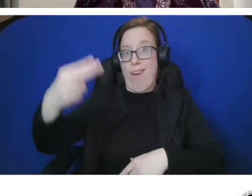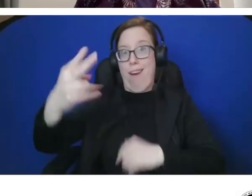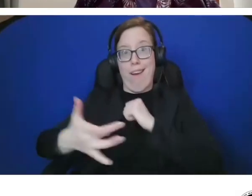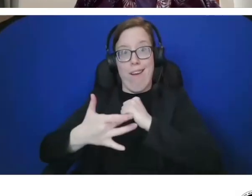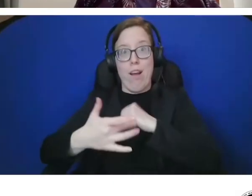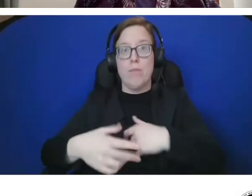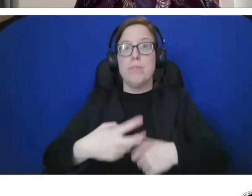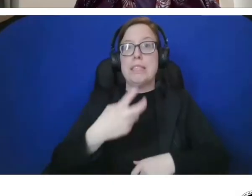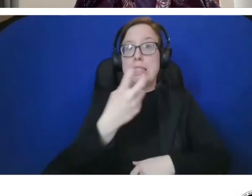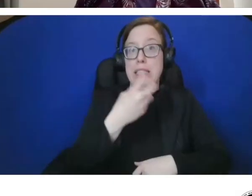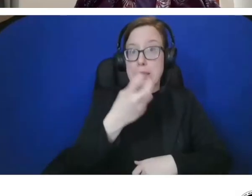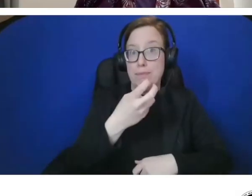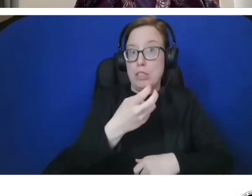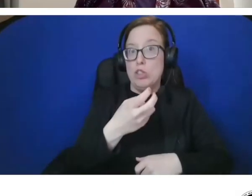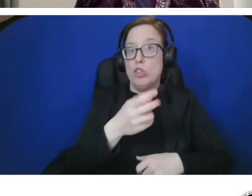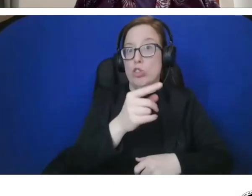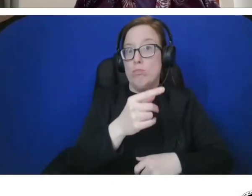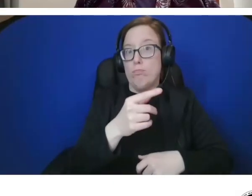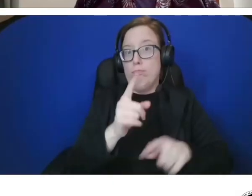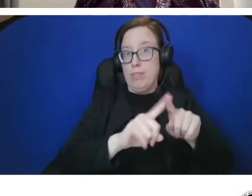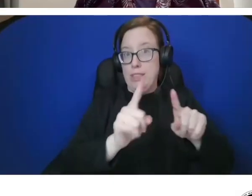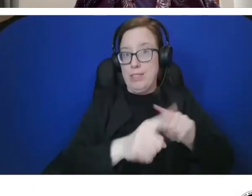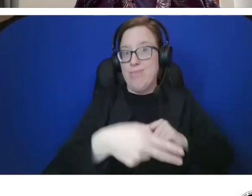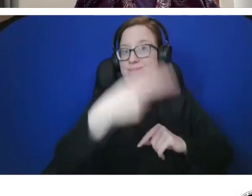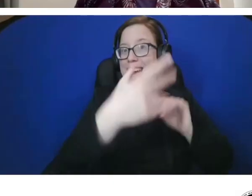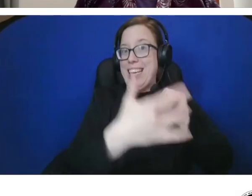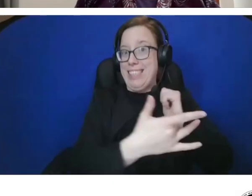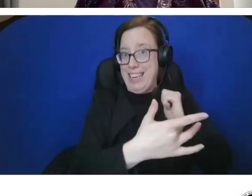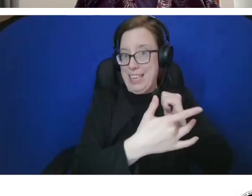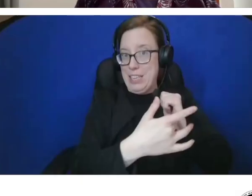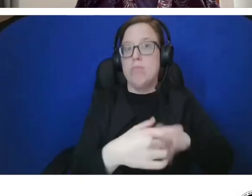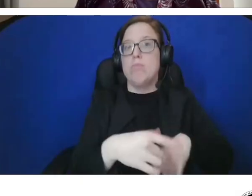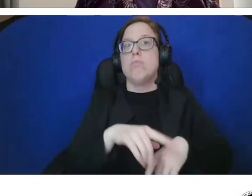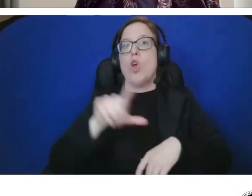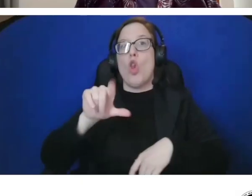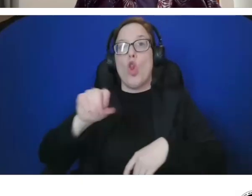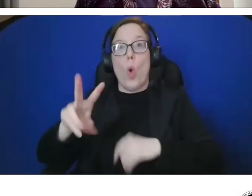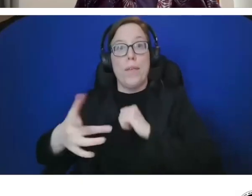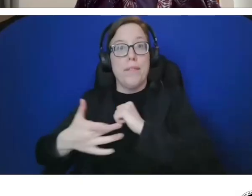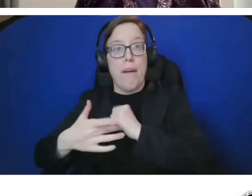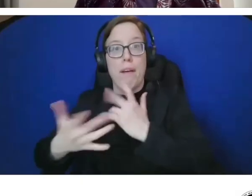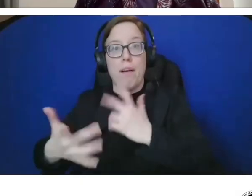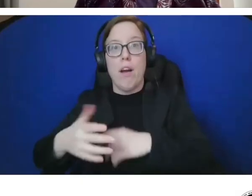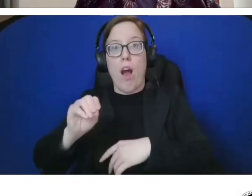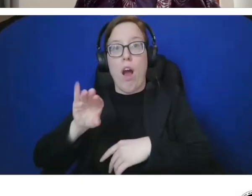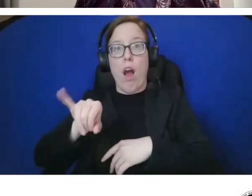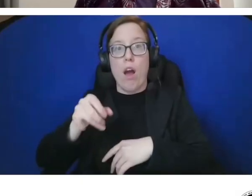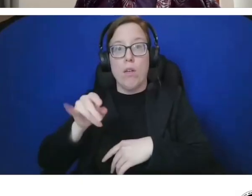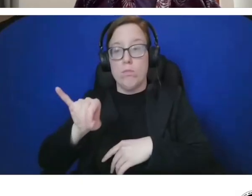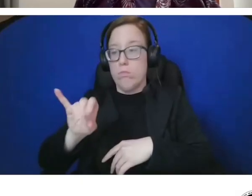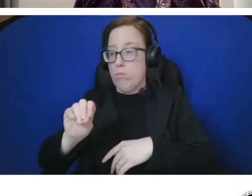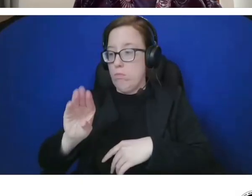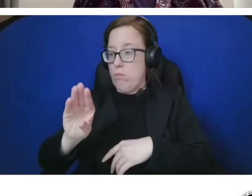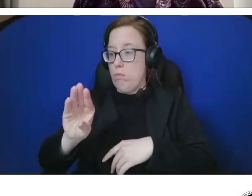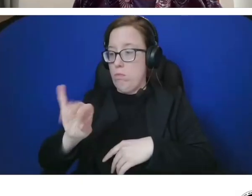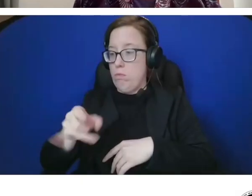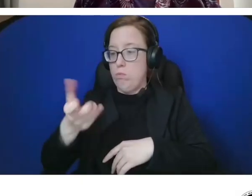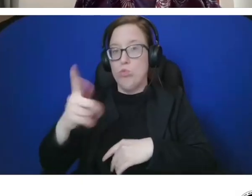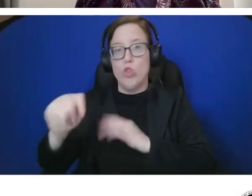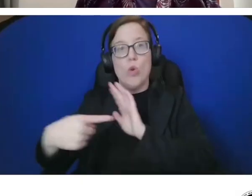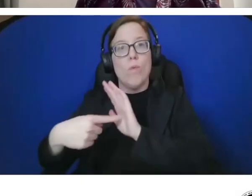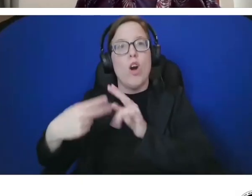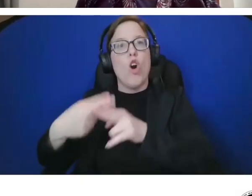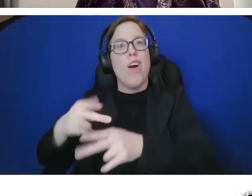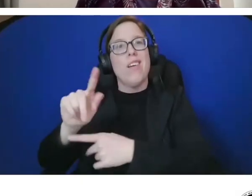technologies. So speech generating devices is a high technology, a low technology could be our object representations that